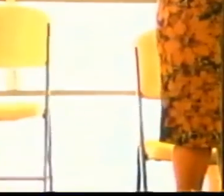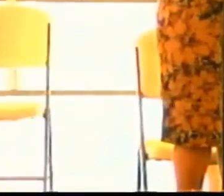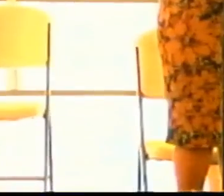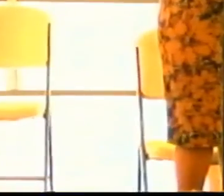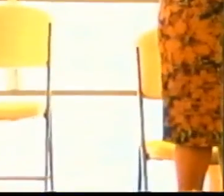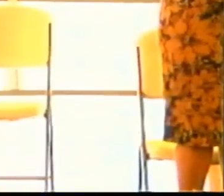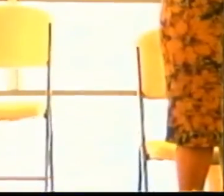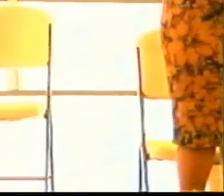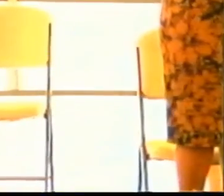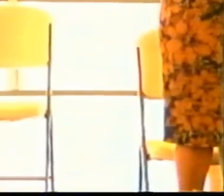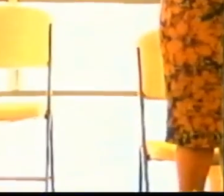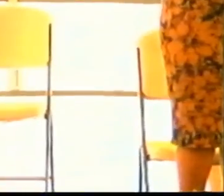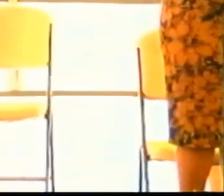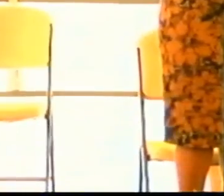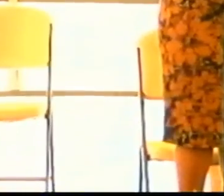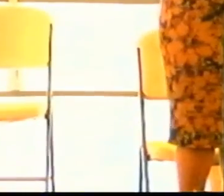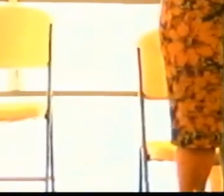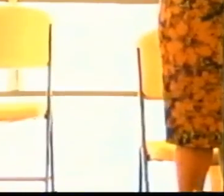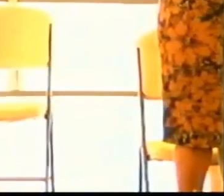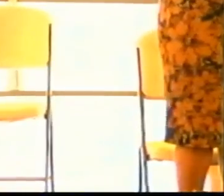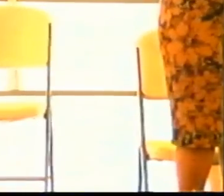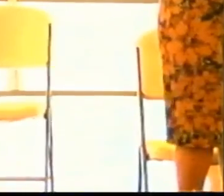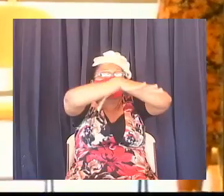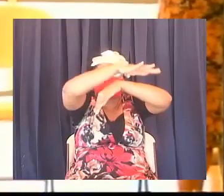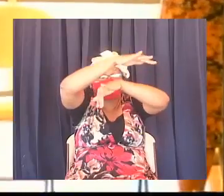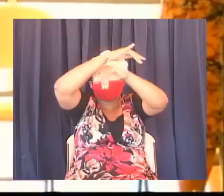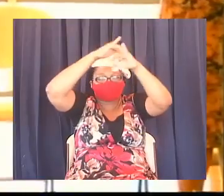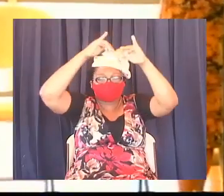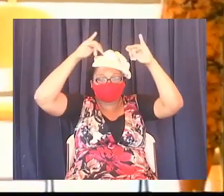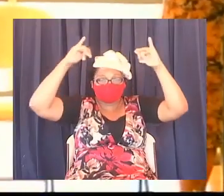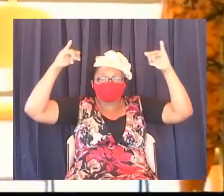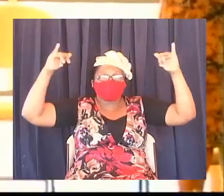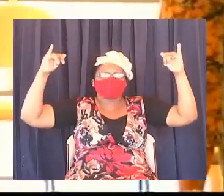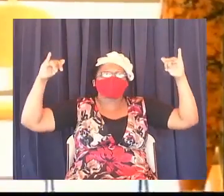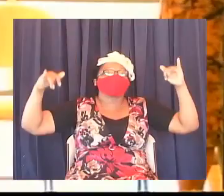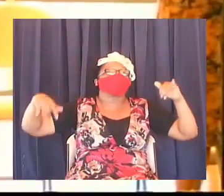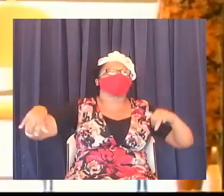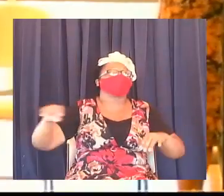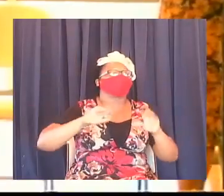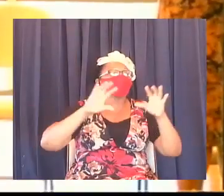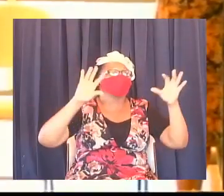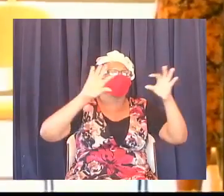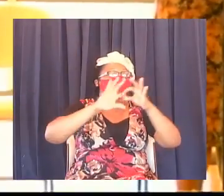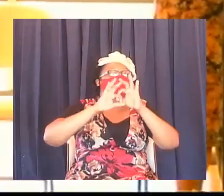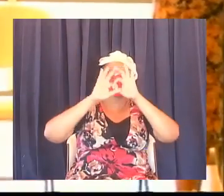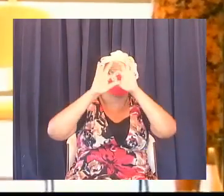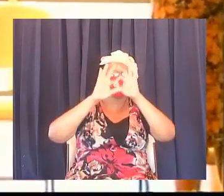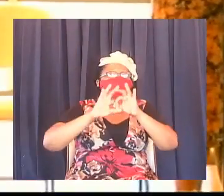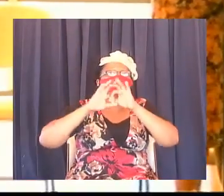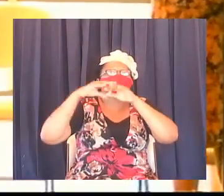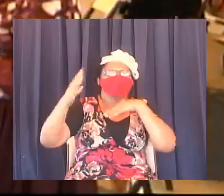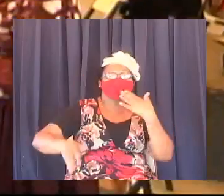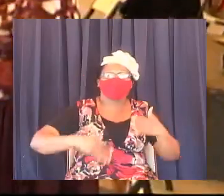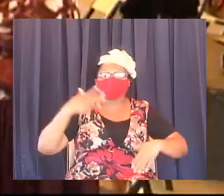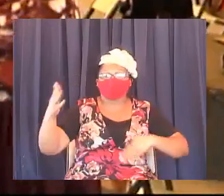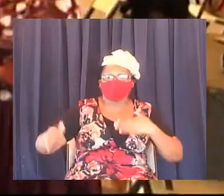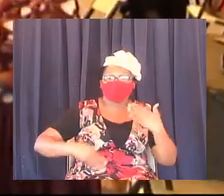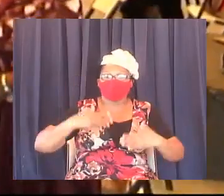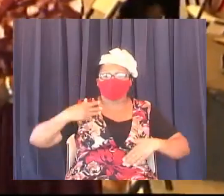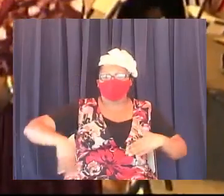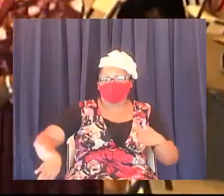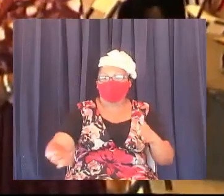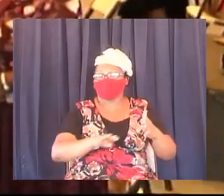land. Just over in the glory land. I'll join the